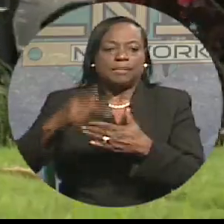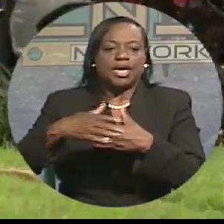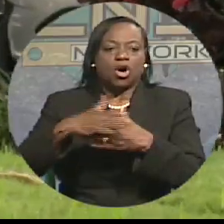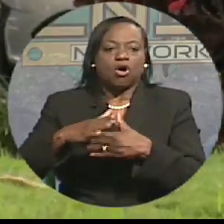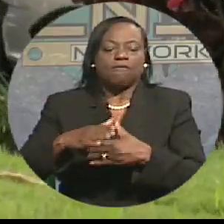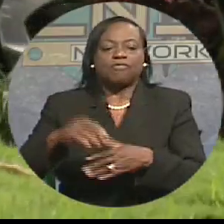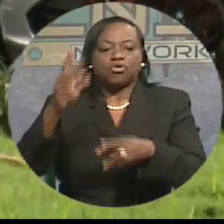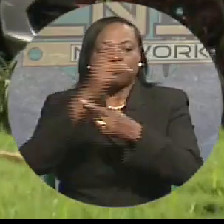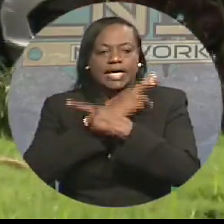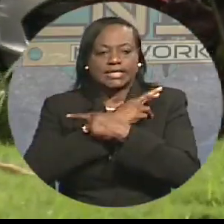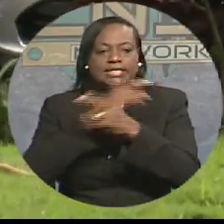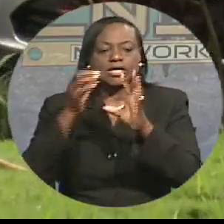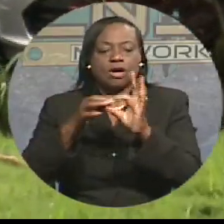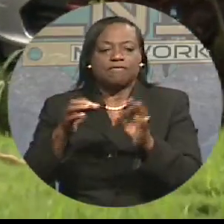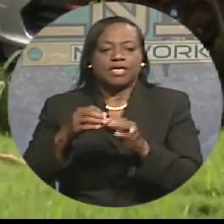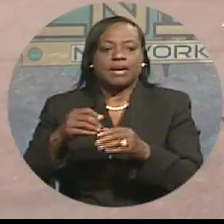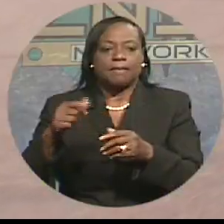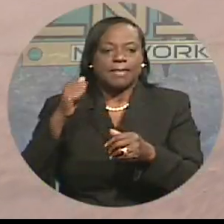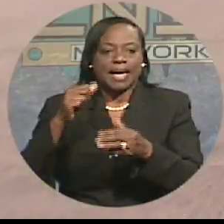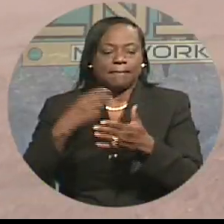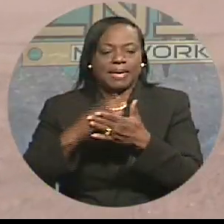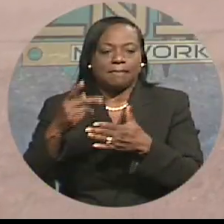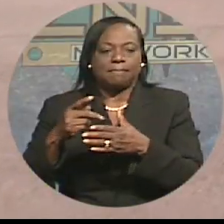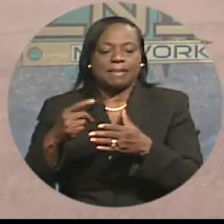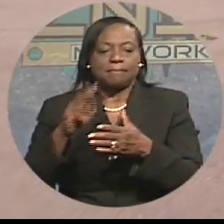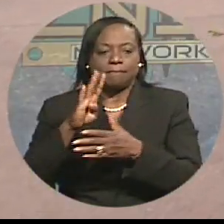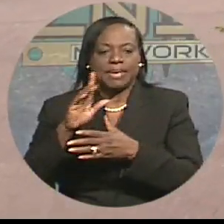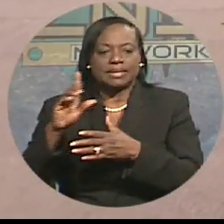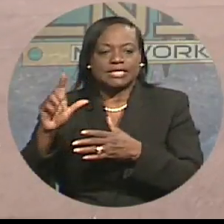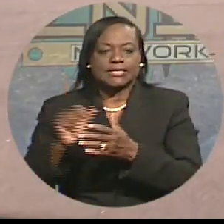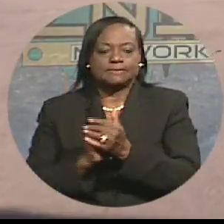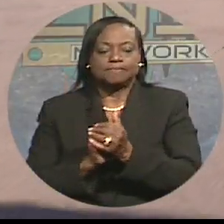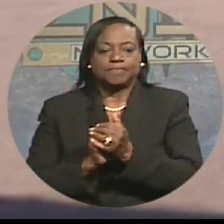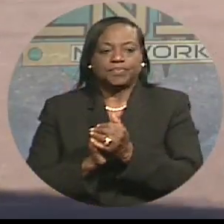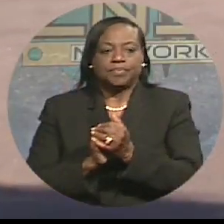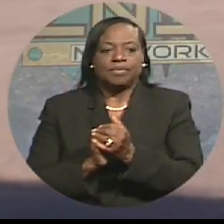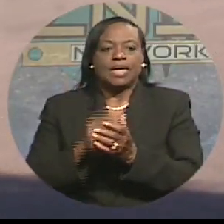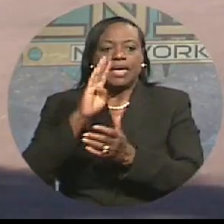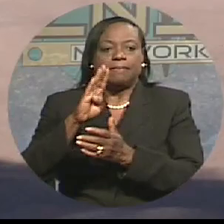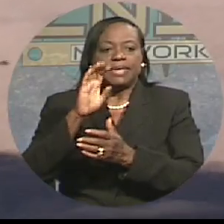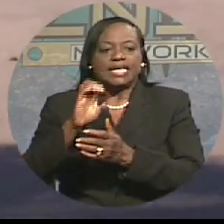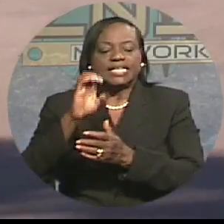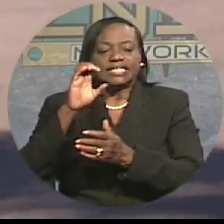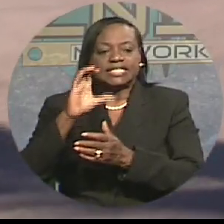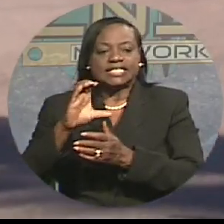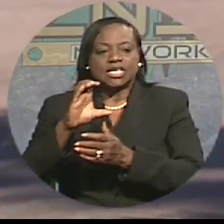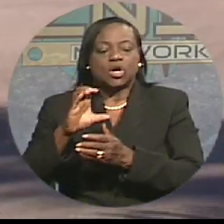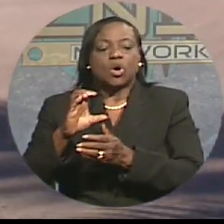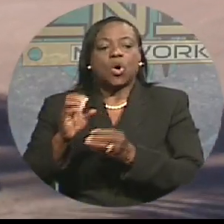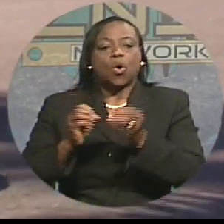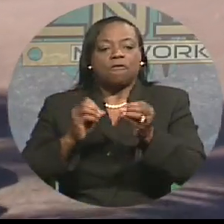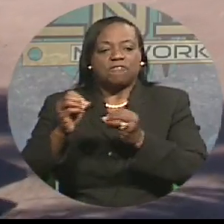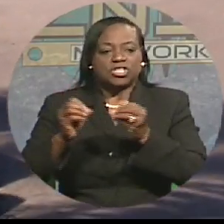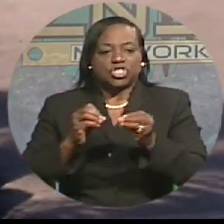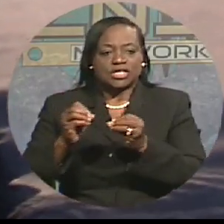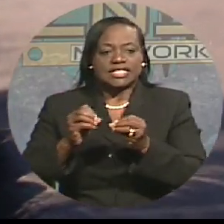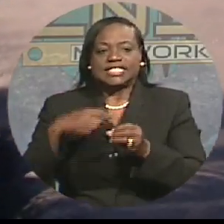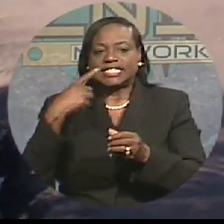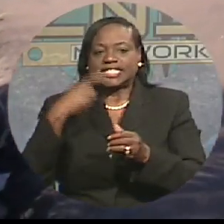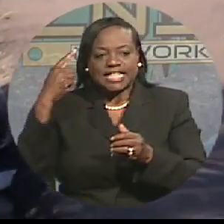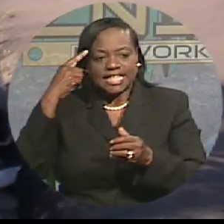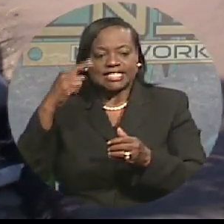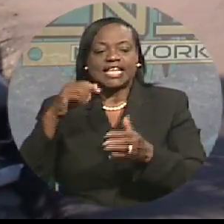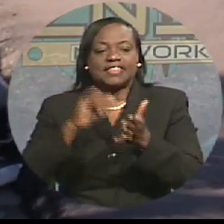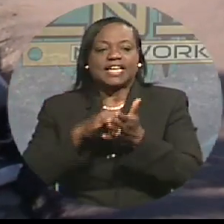October, consumers received a reduction in fuel surcharge on their monthly bills, and BEC officials are optimistic that this new initiative will